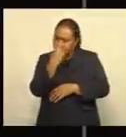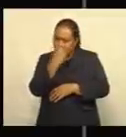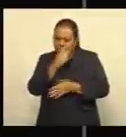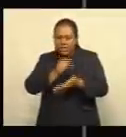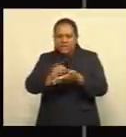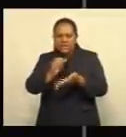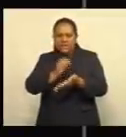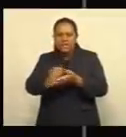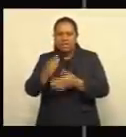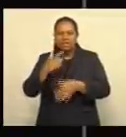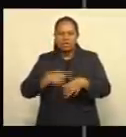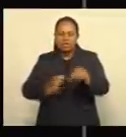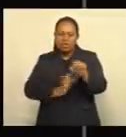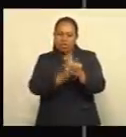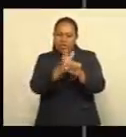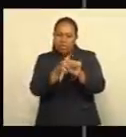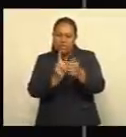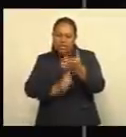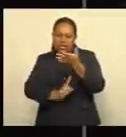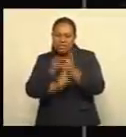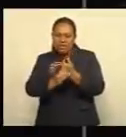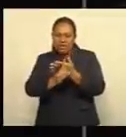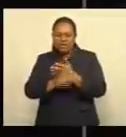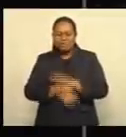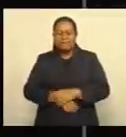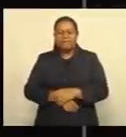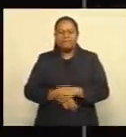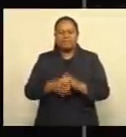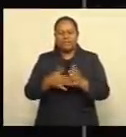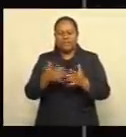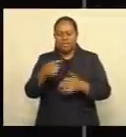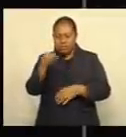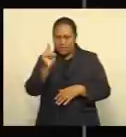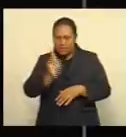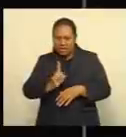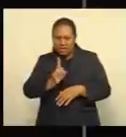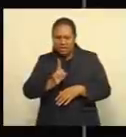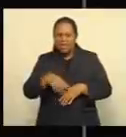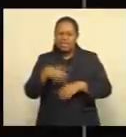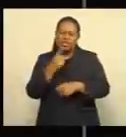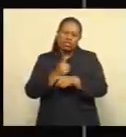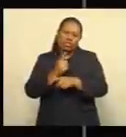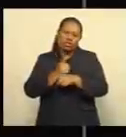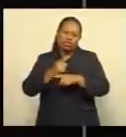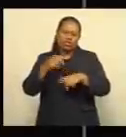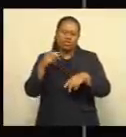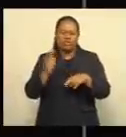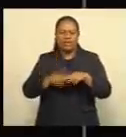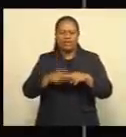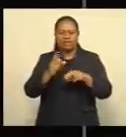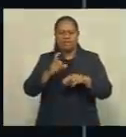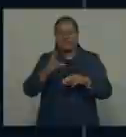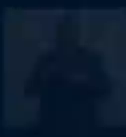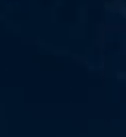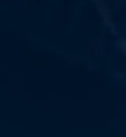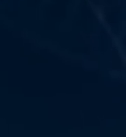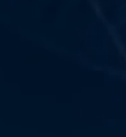heightened COVID-19 situation. FBC News Tonight speaks with FCCC Chief Executive Joel Abraham.